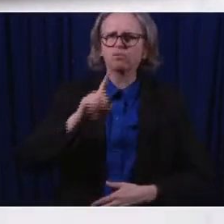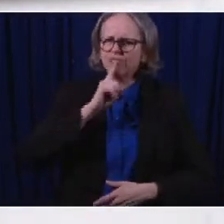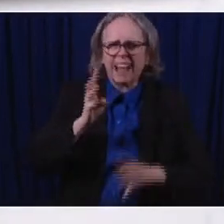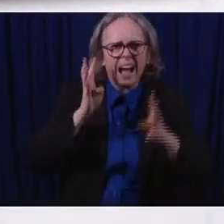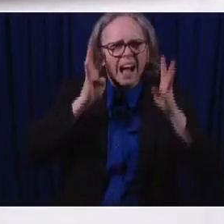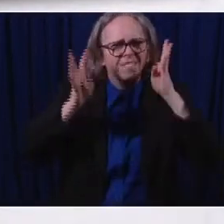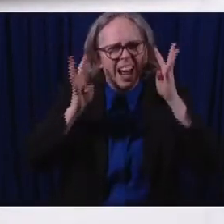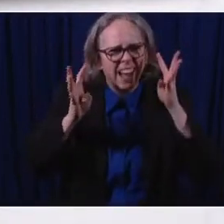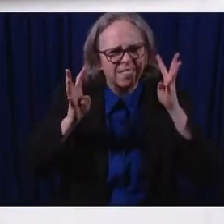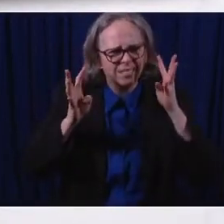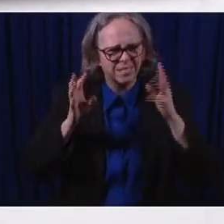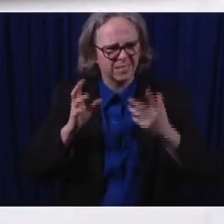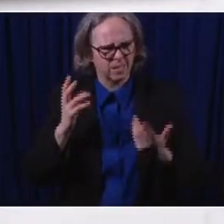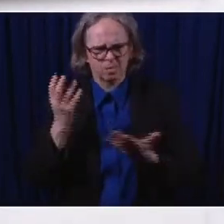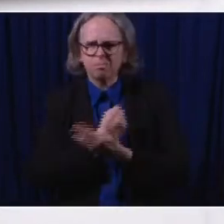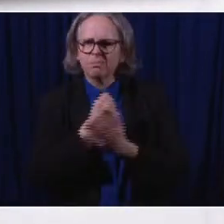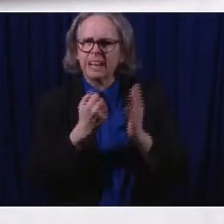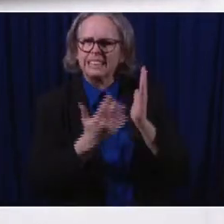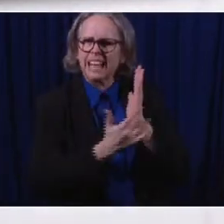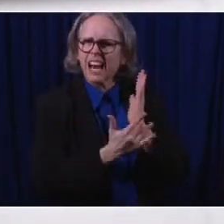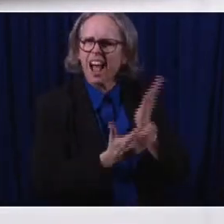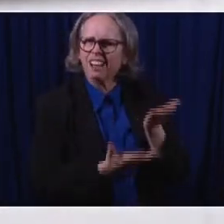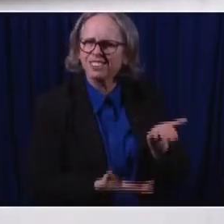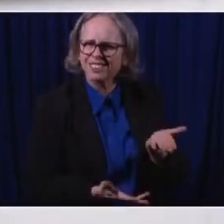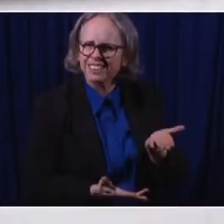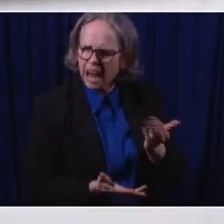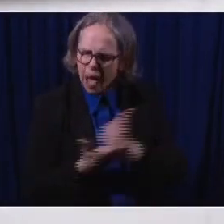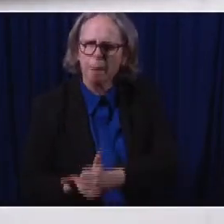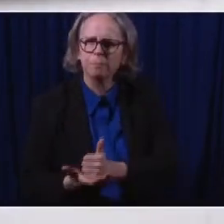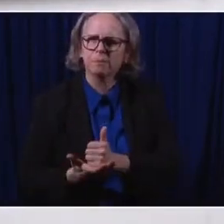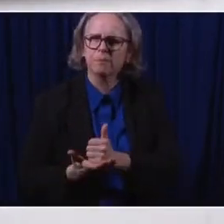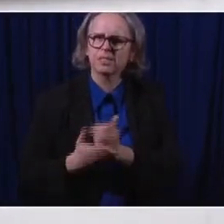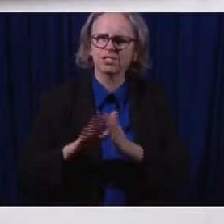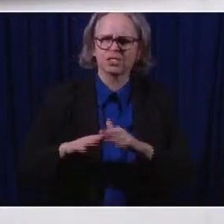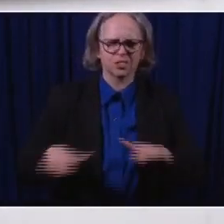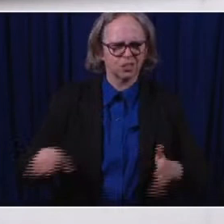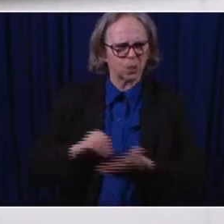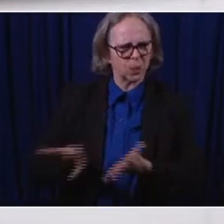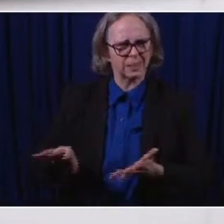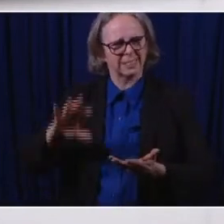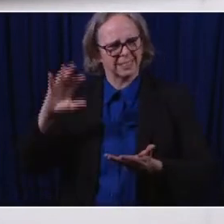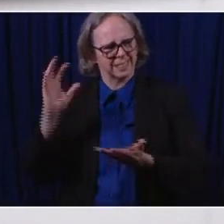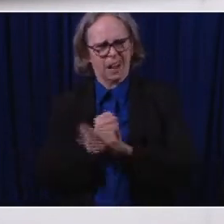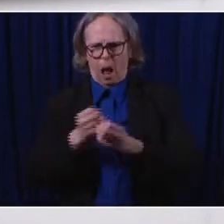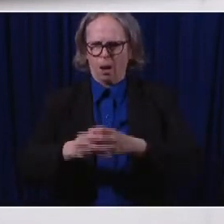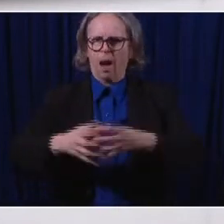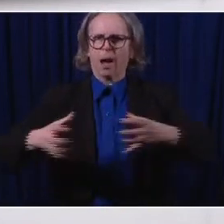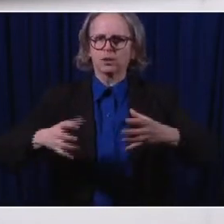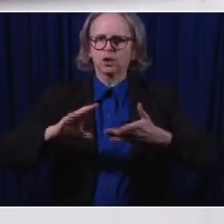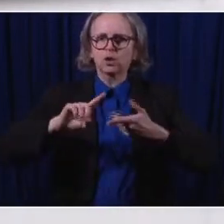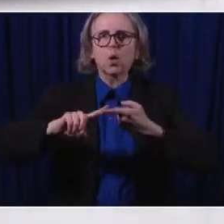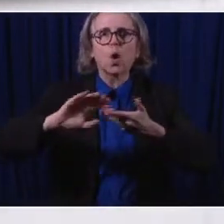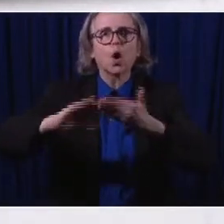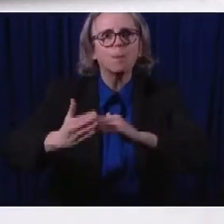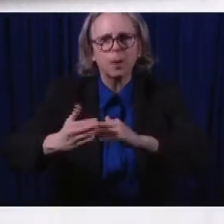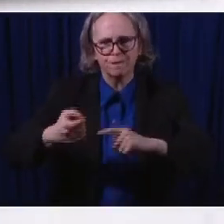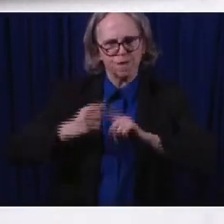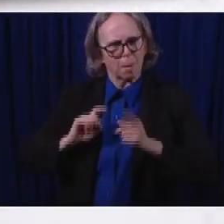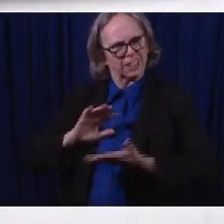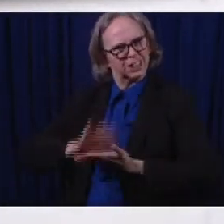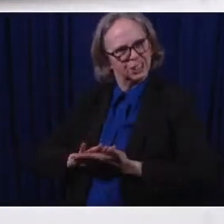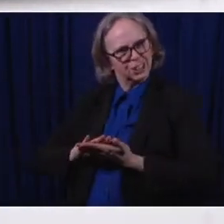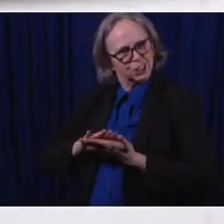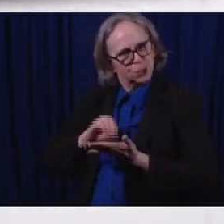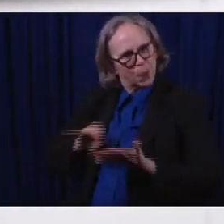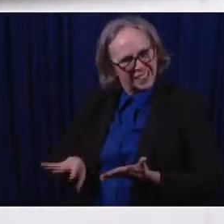serve our customers, the people of Ohio, first the students, then the community. And this will work great in